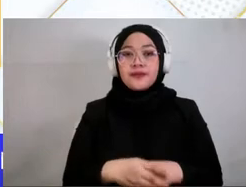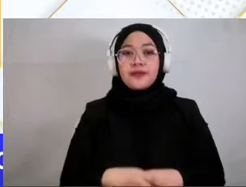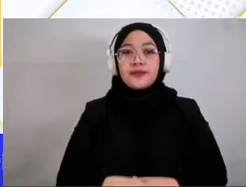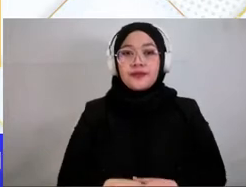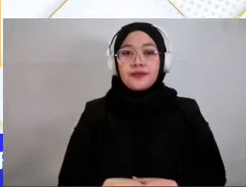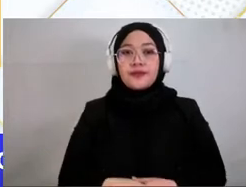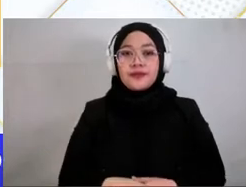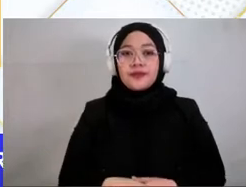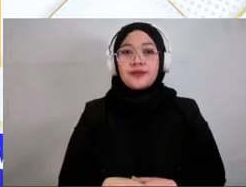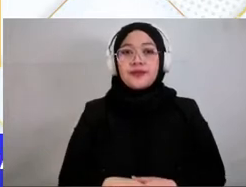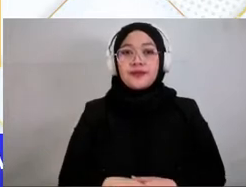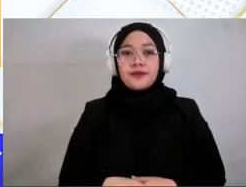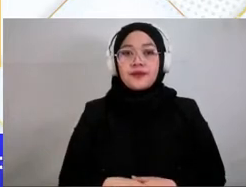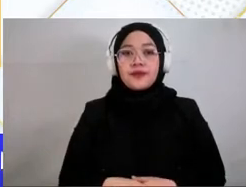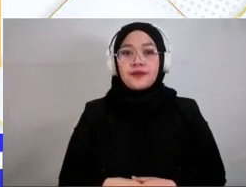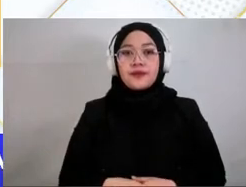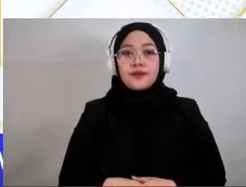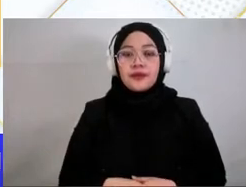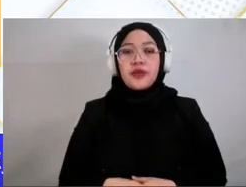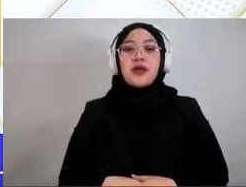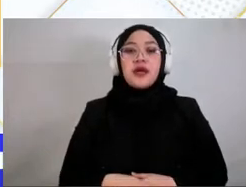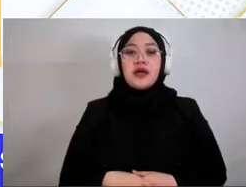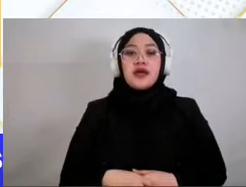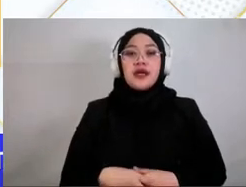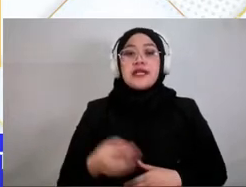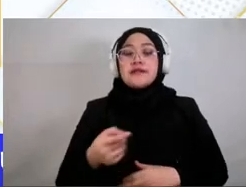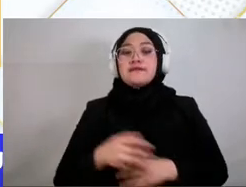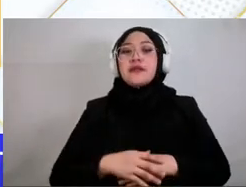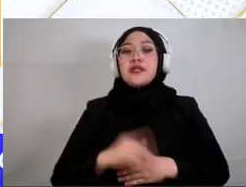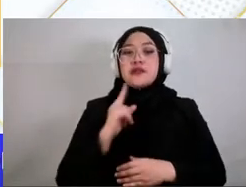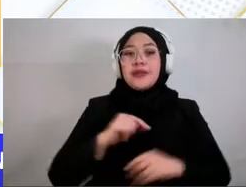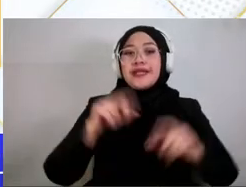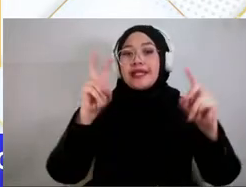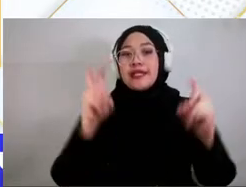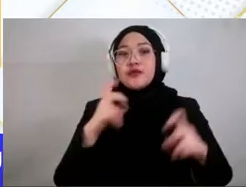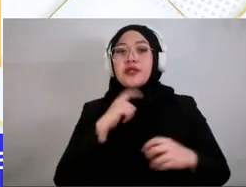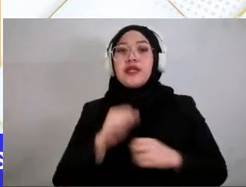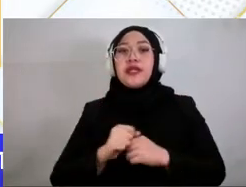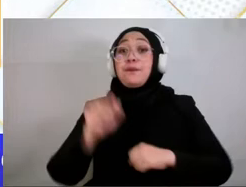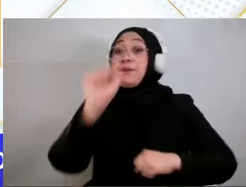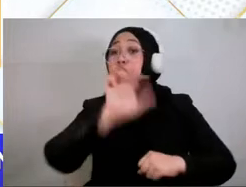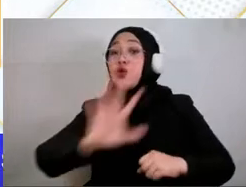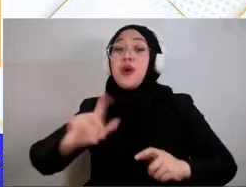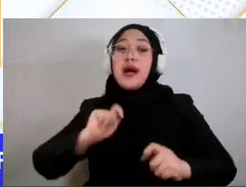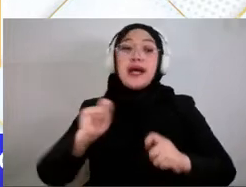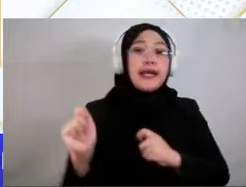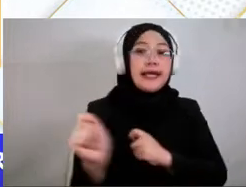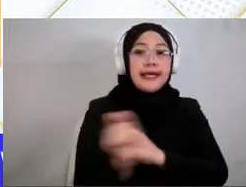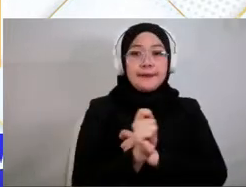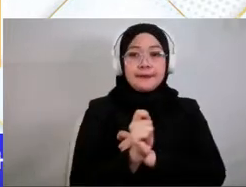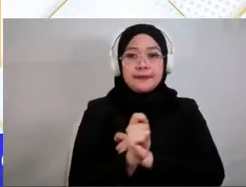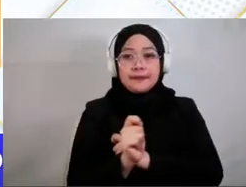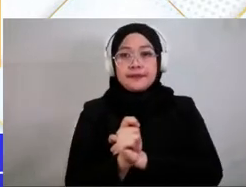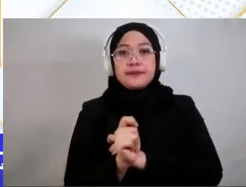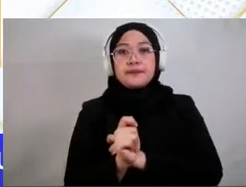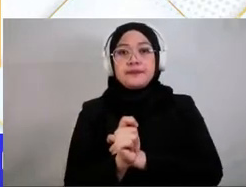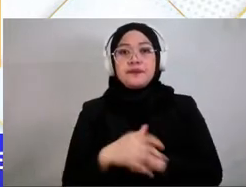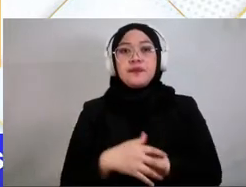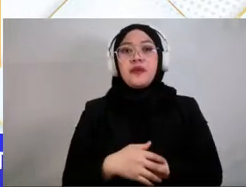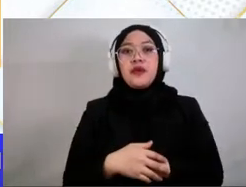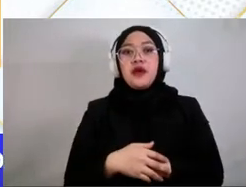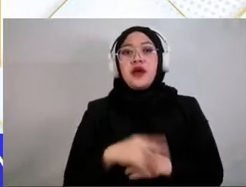this is something that's been alluded to earlier. Issues like climate change, demography,